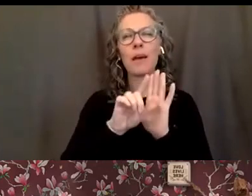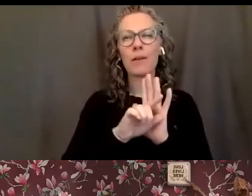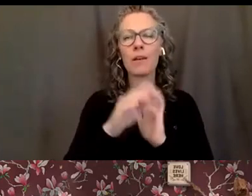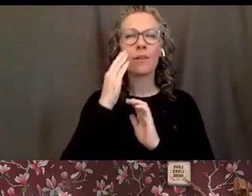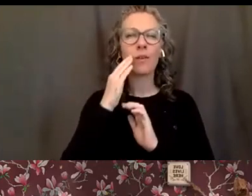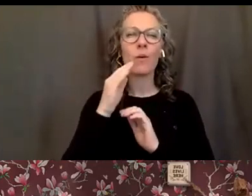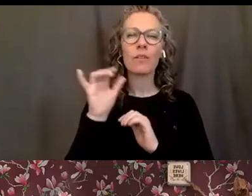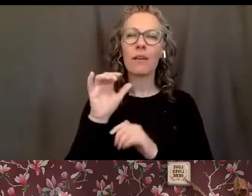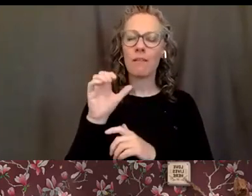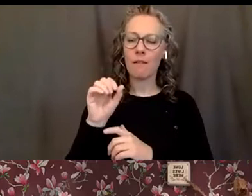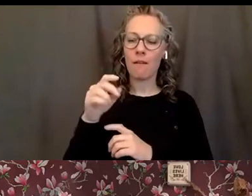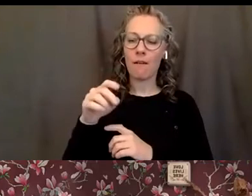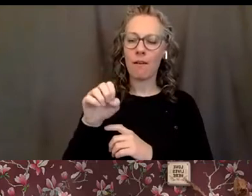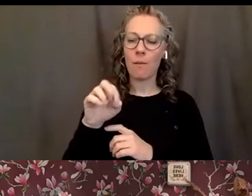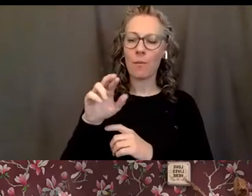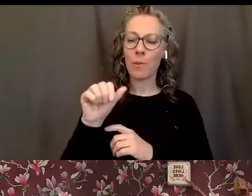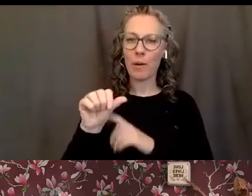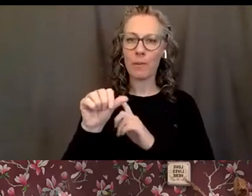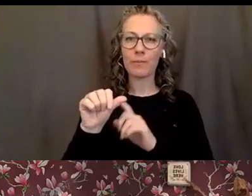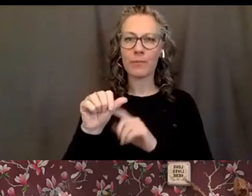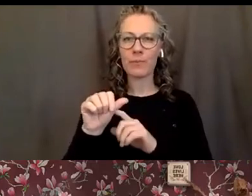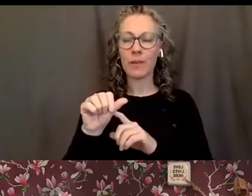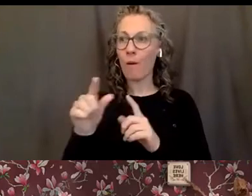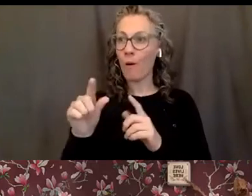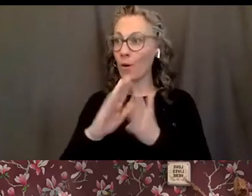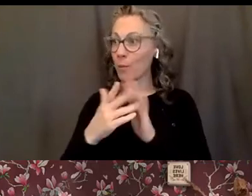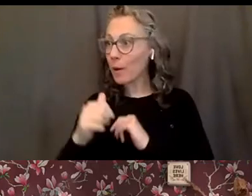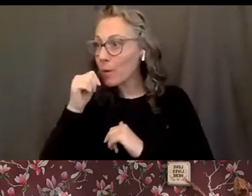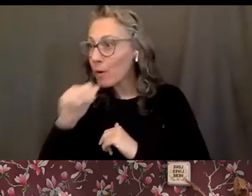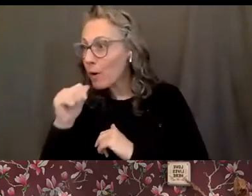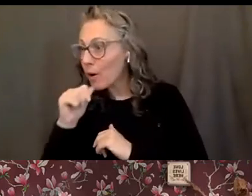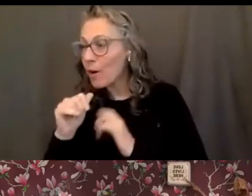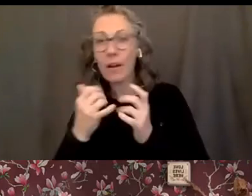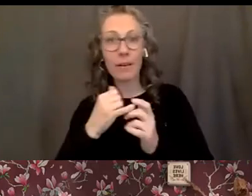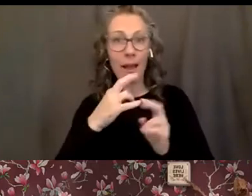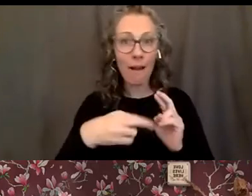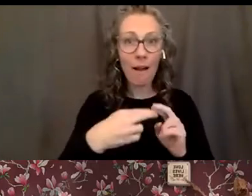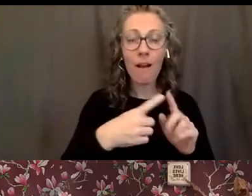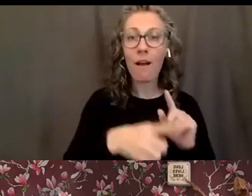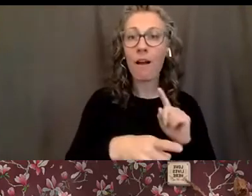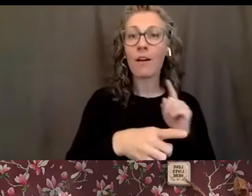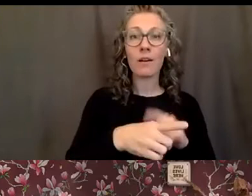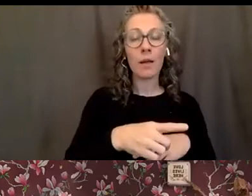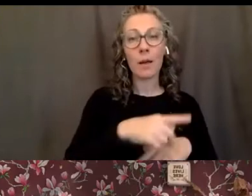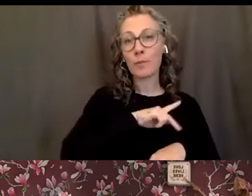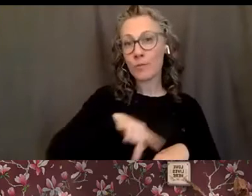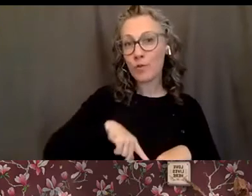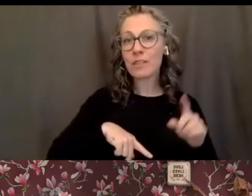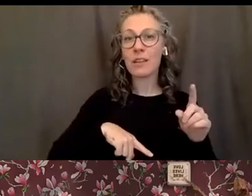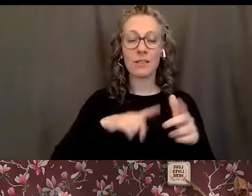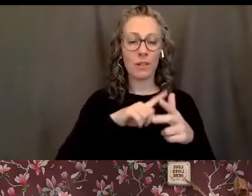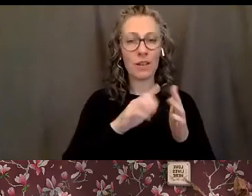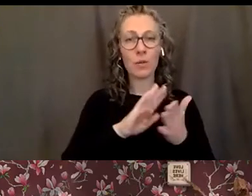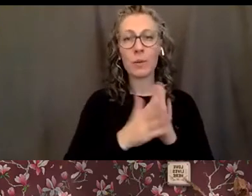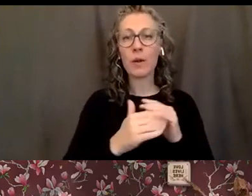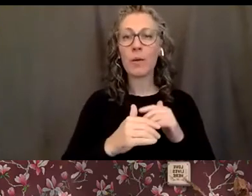now you get to play the girl. Now you get to play the princess, or now you are the poor beggar, the